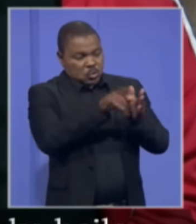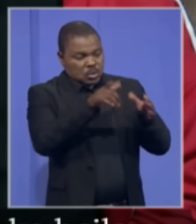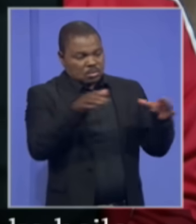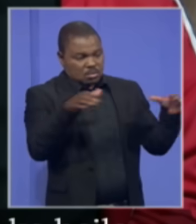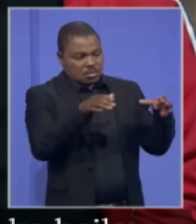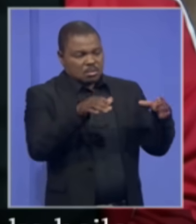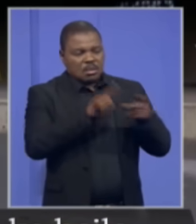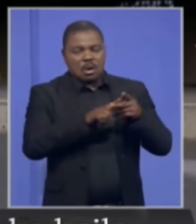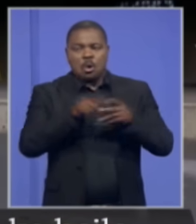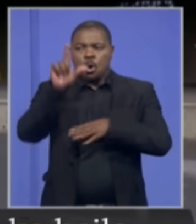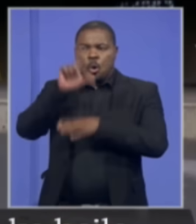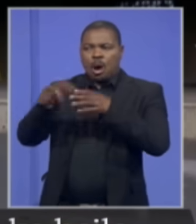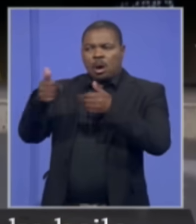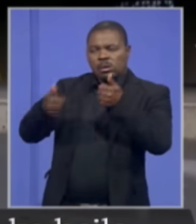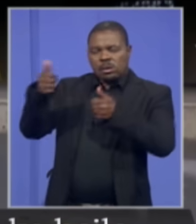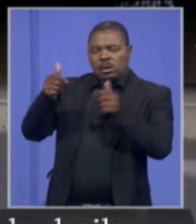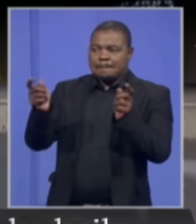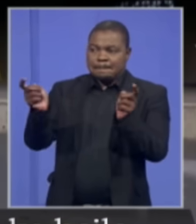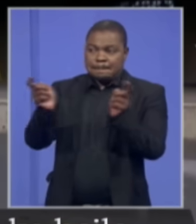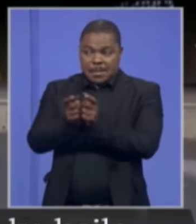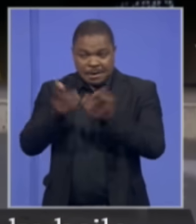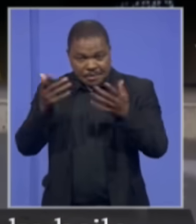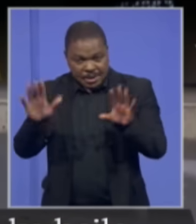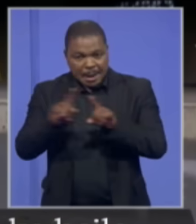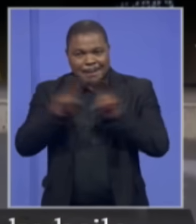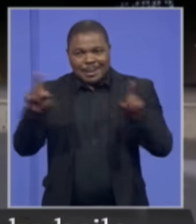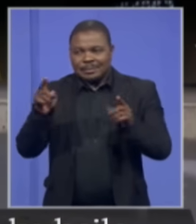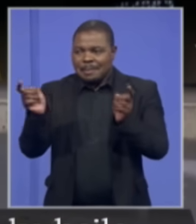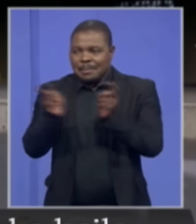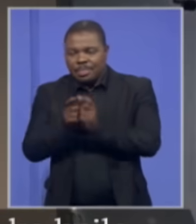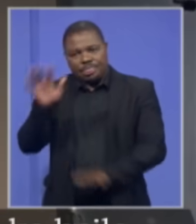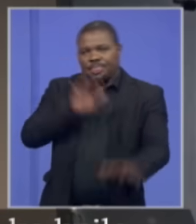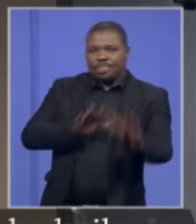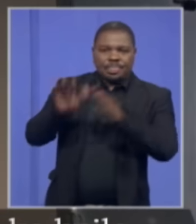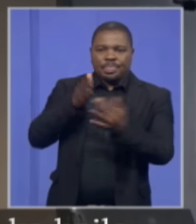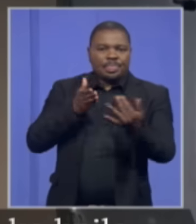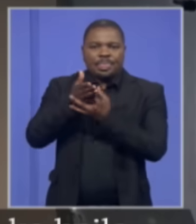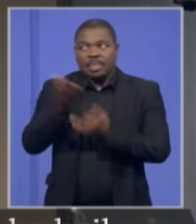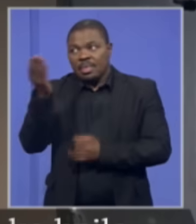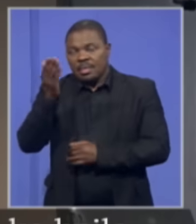baetapele ba college empa kopano eo ile ya sitiseha baithuti ba